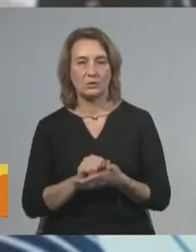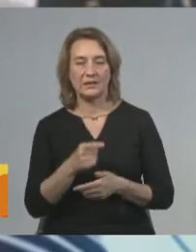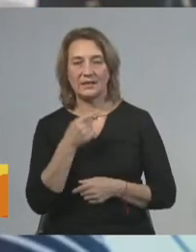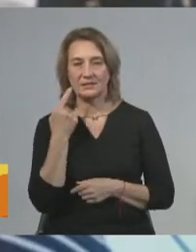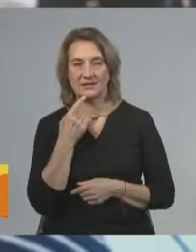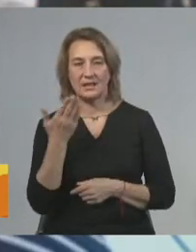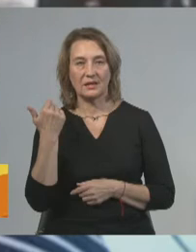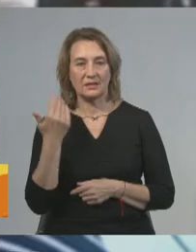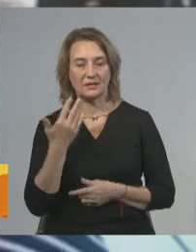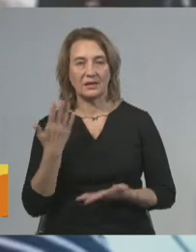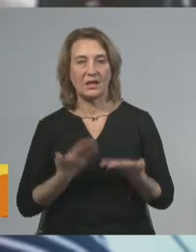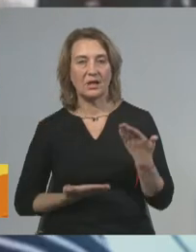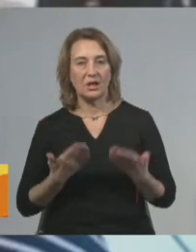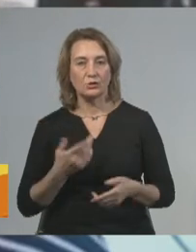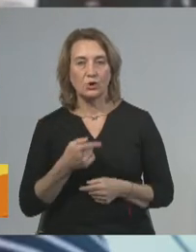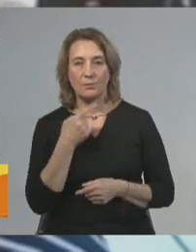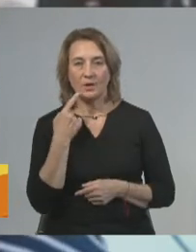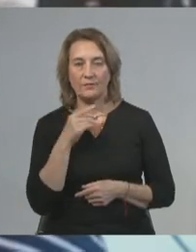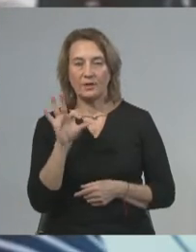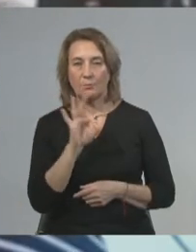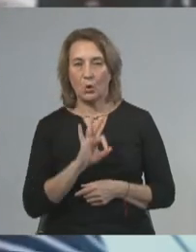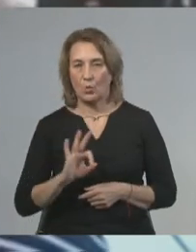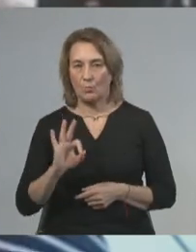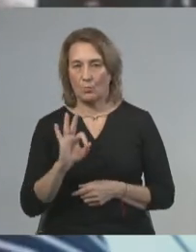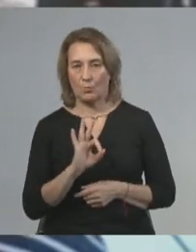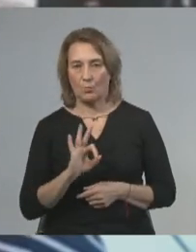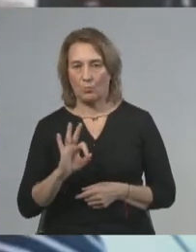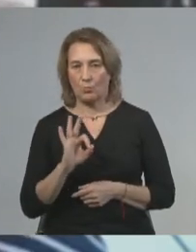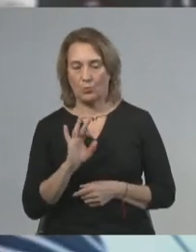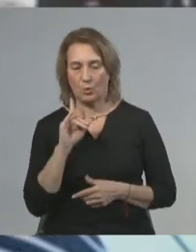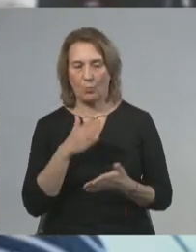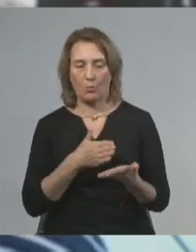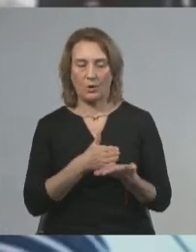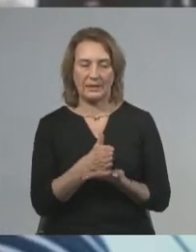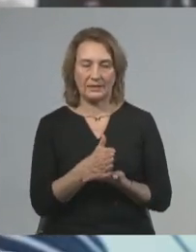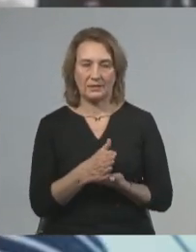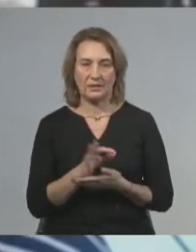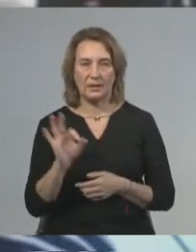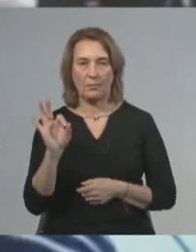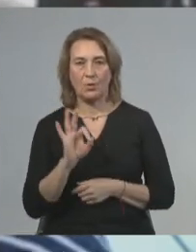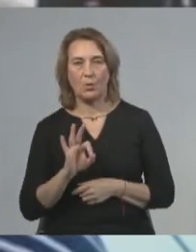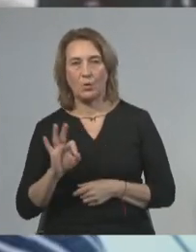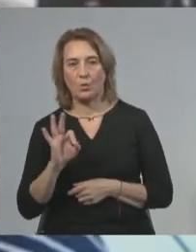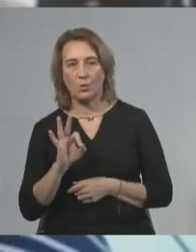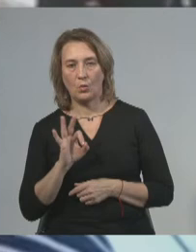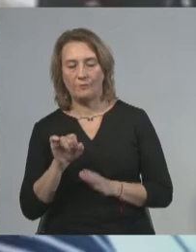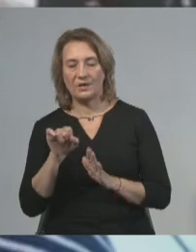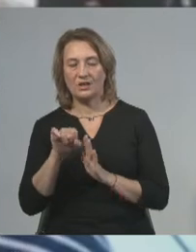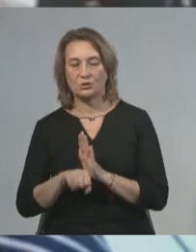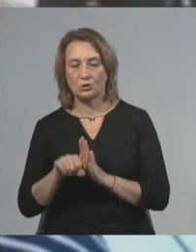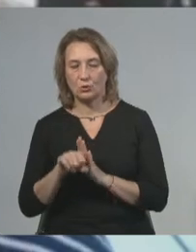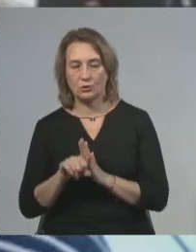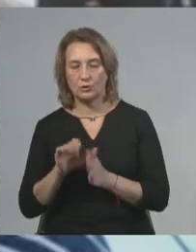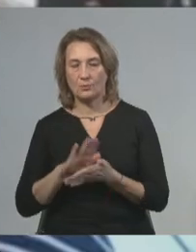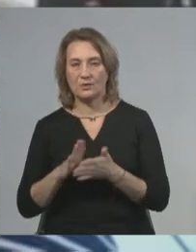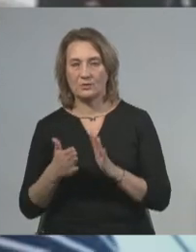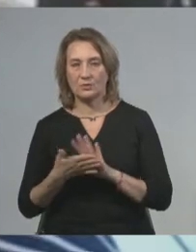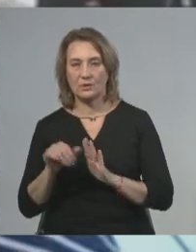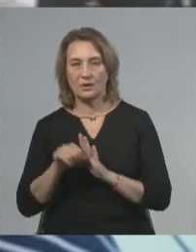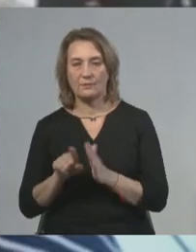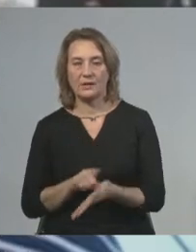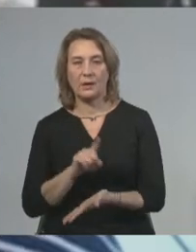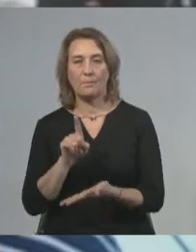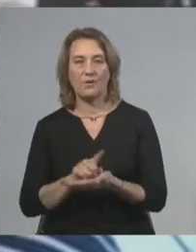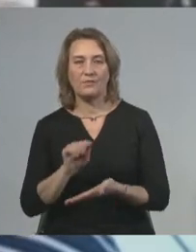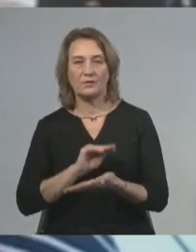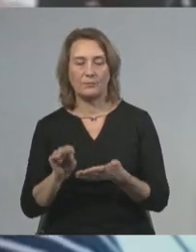violence it has to be there if you're reporting about politics it has to be there because these are the things women unless uh women leaders this